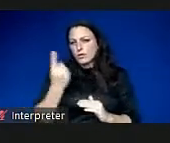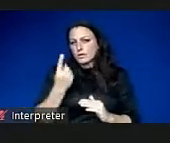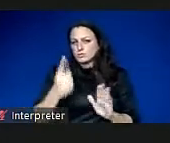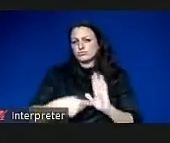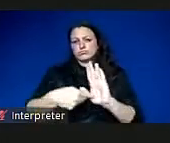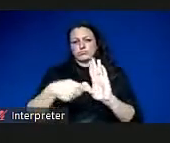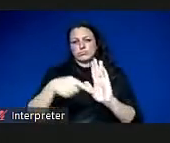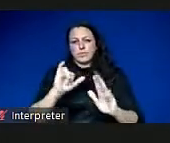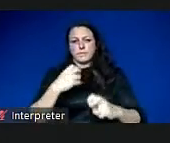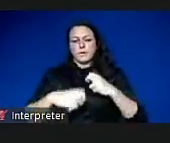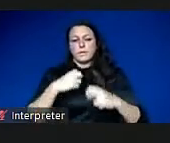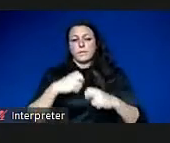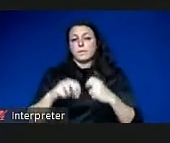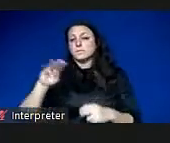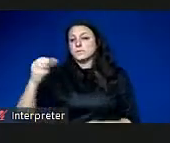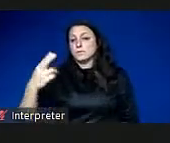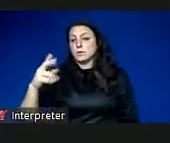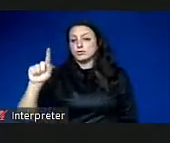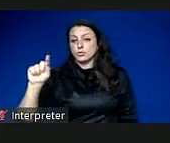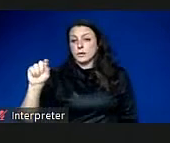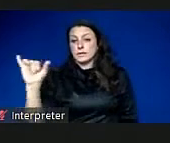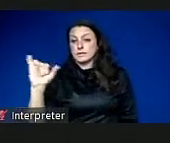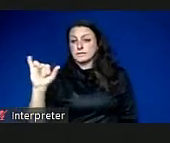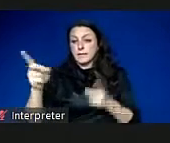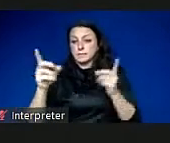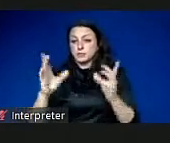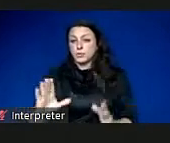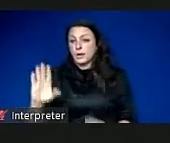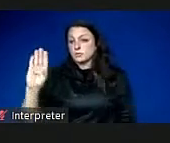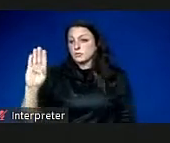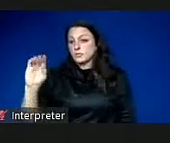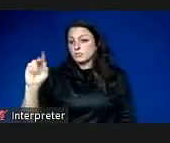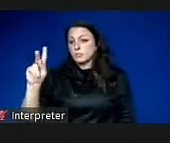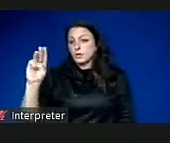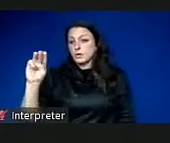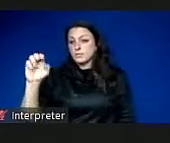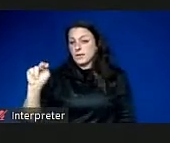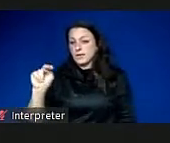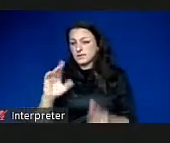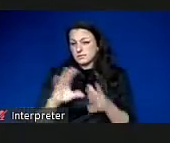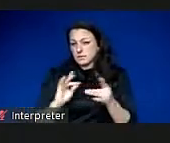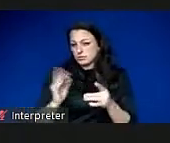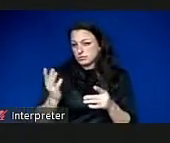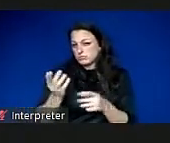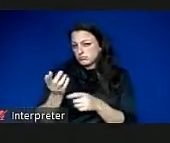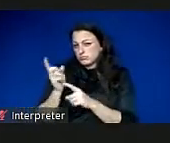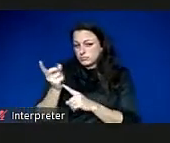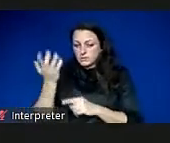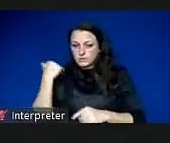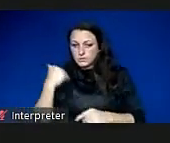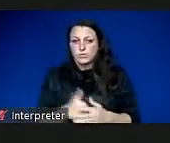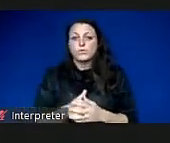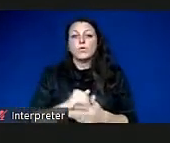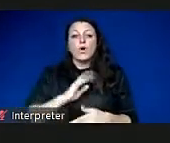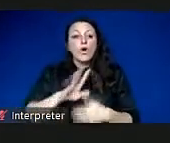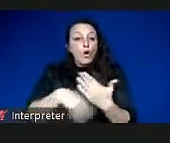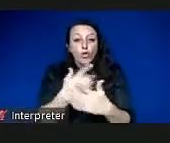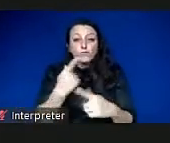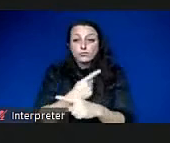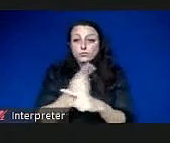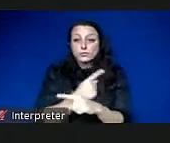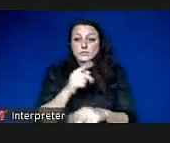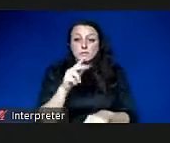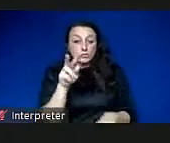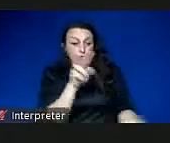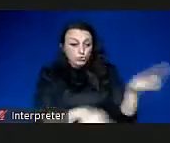of March 20th, as Director Bookman mentioned a moment ago, all of the routine survey and inspection,